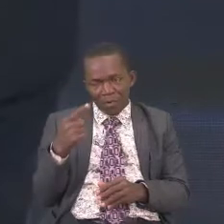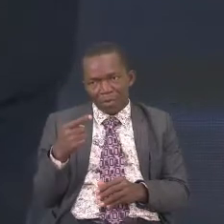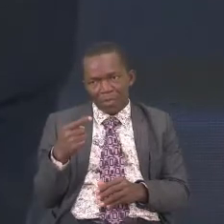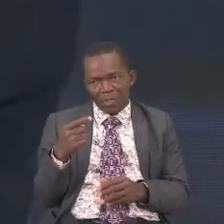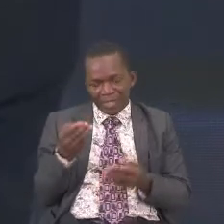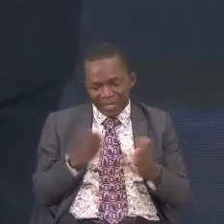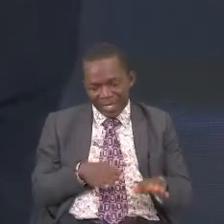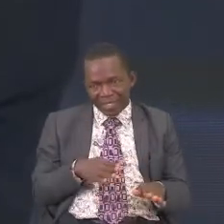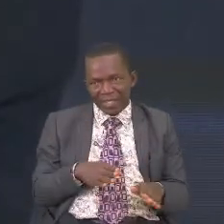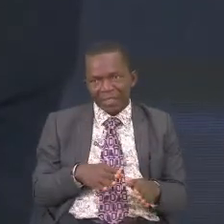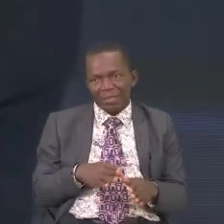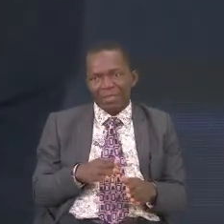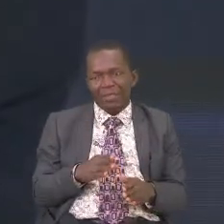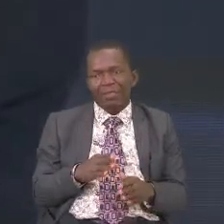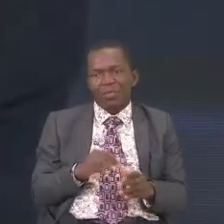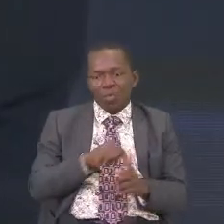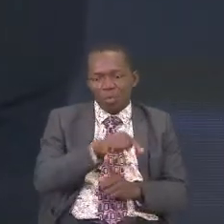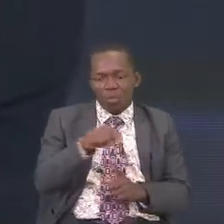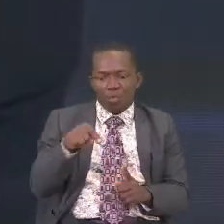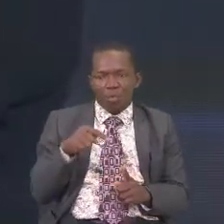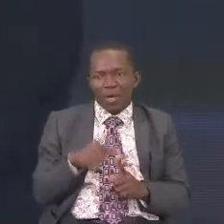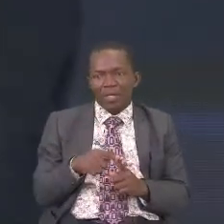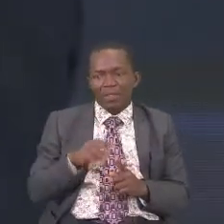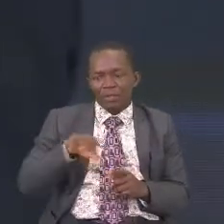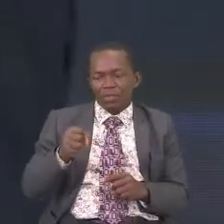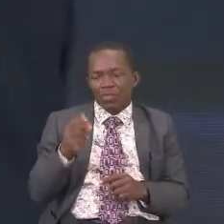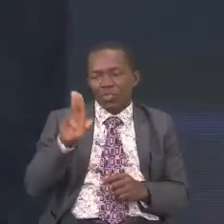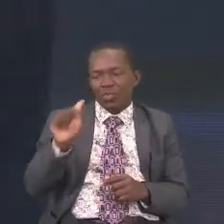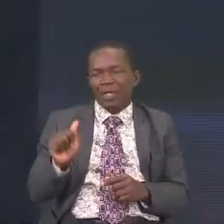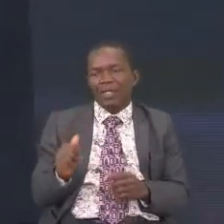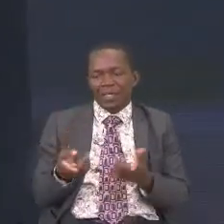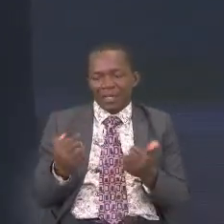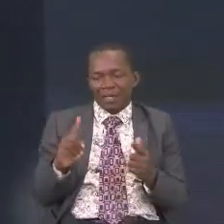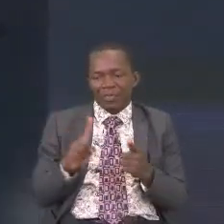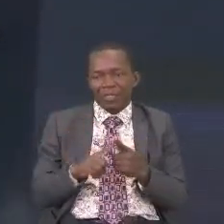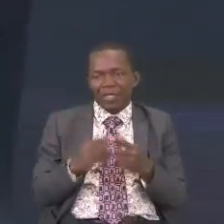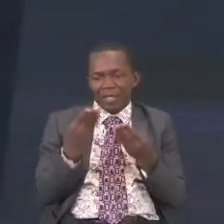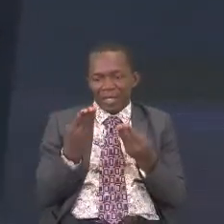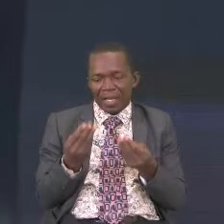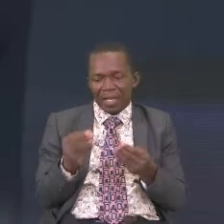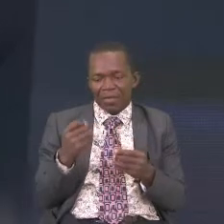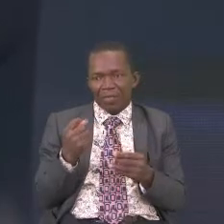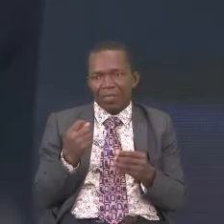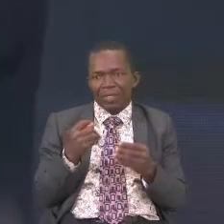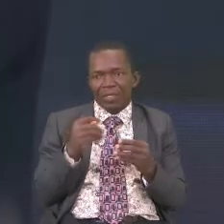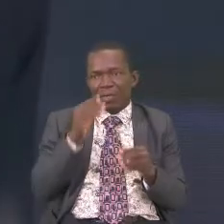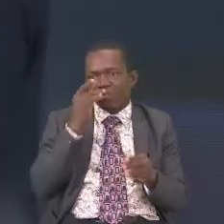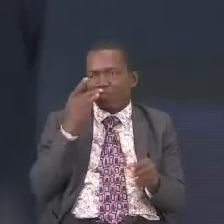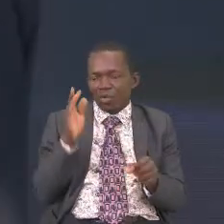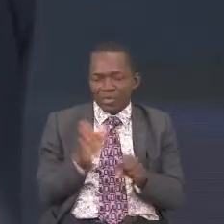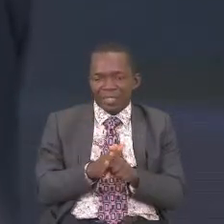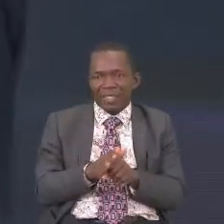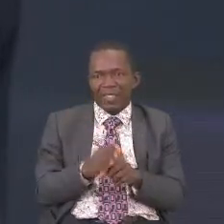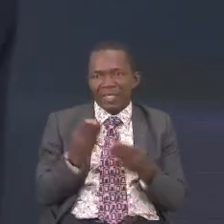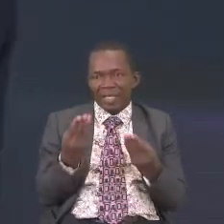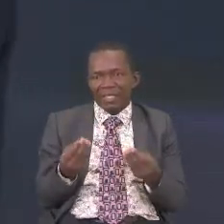Joshua, when he came to the land of Canaan, he didn't say, I will be at my post